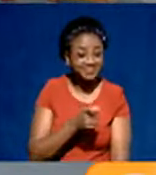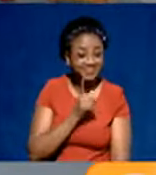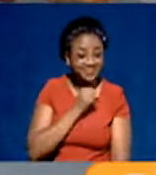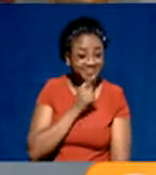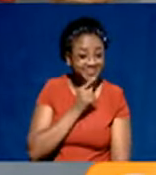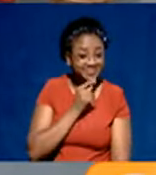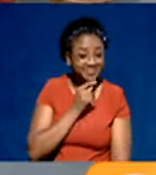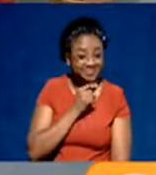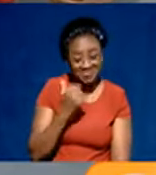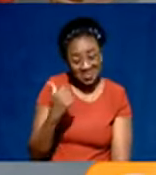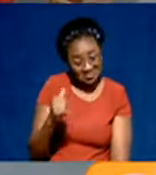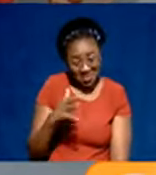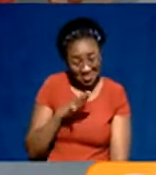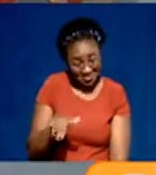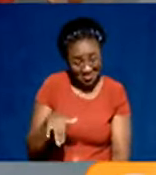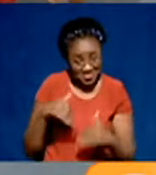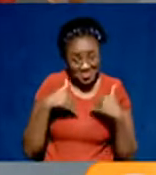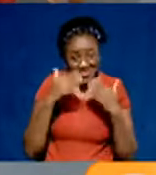I'm yet to do.